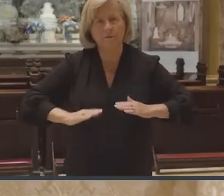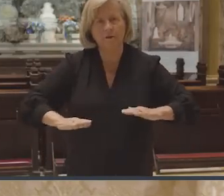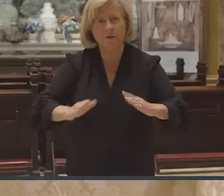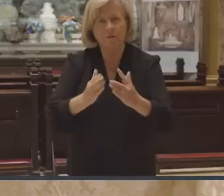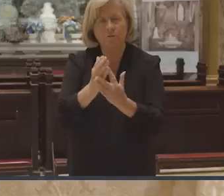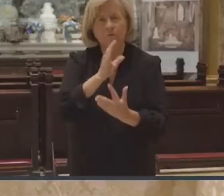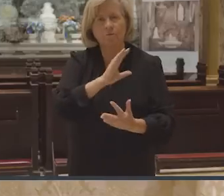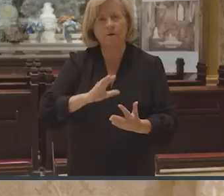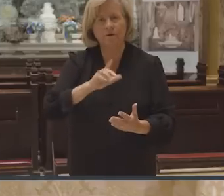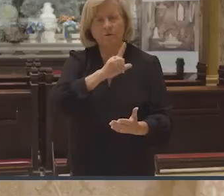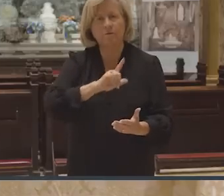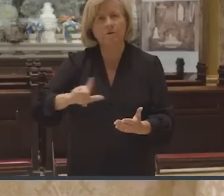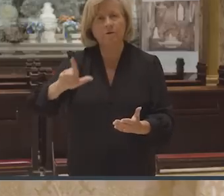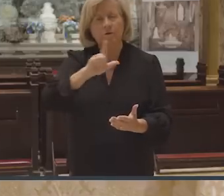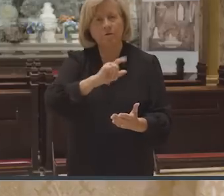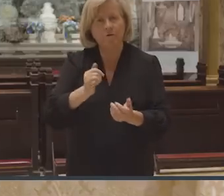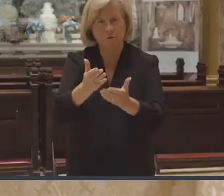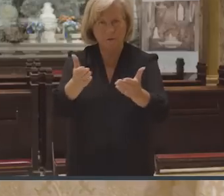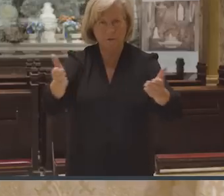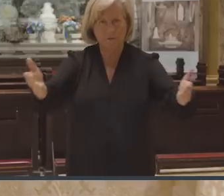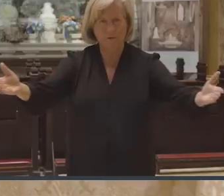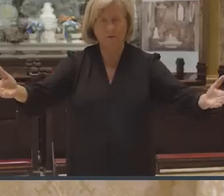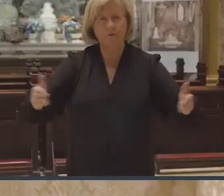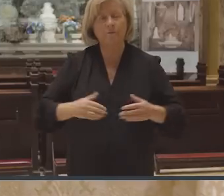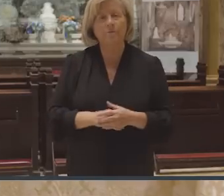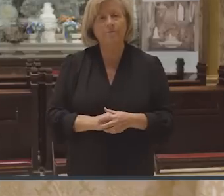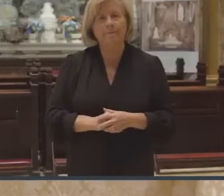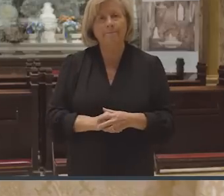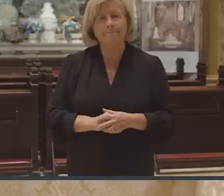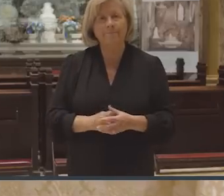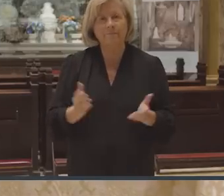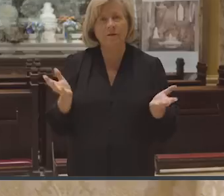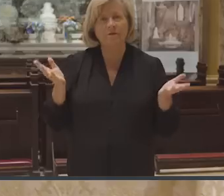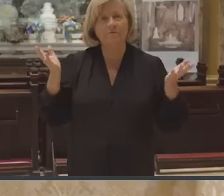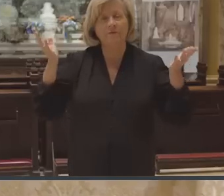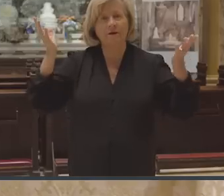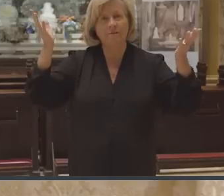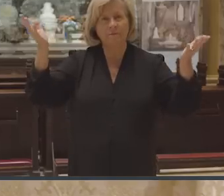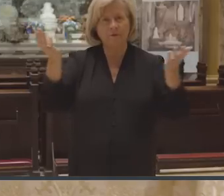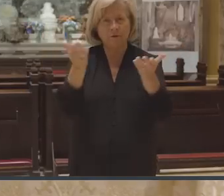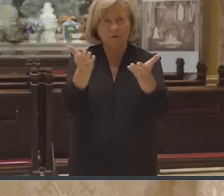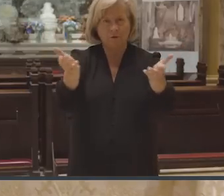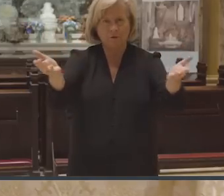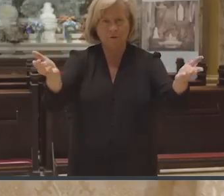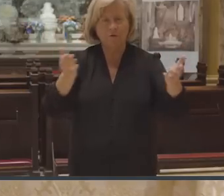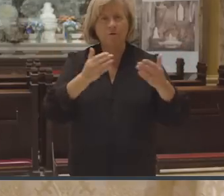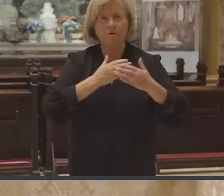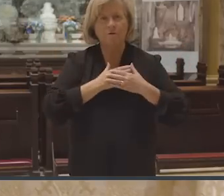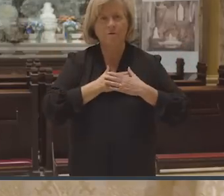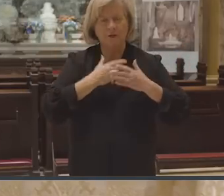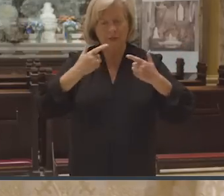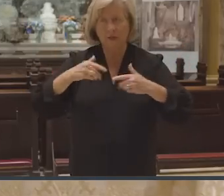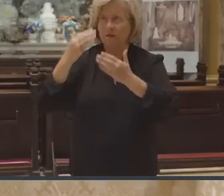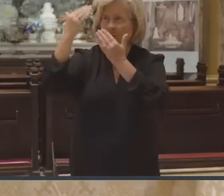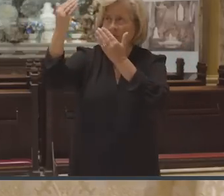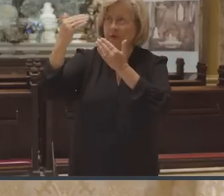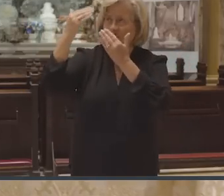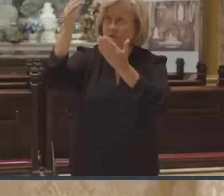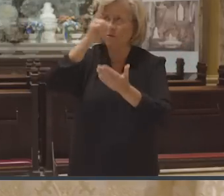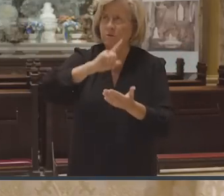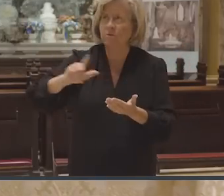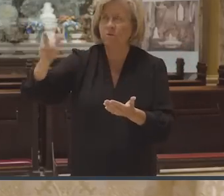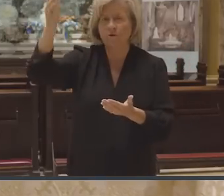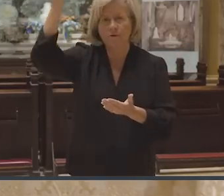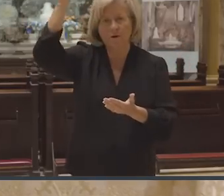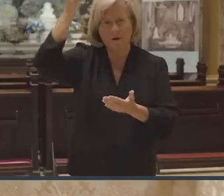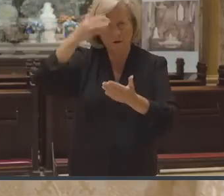Amen. The Lord be with you. And with your spirit. Lift up your hearts. We lift them up to the Lord. Let us give thanks to the Lord